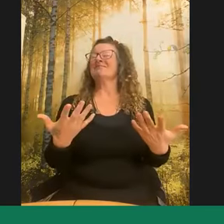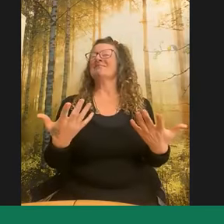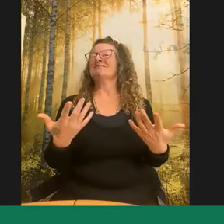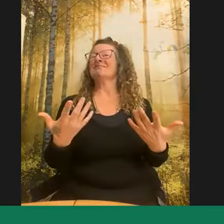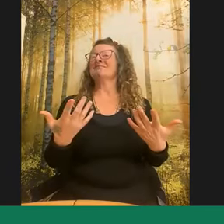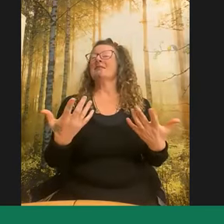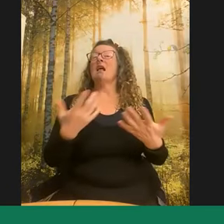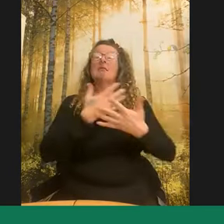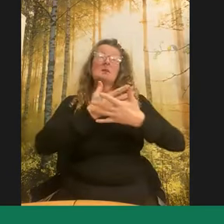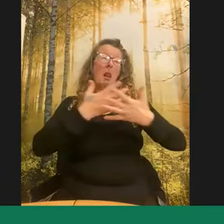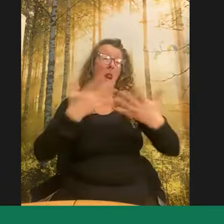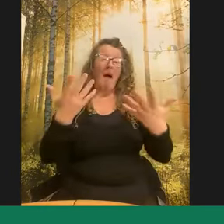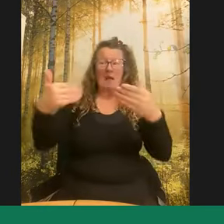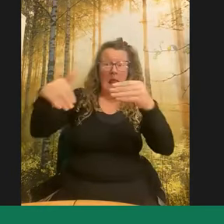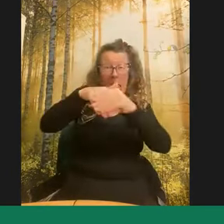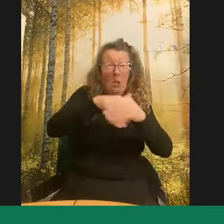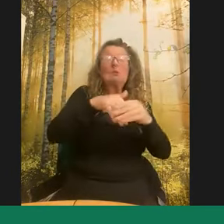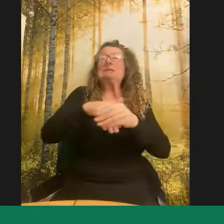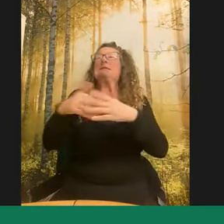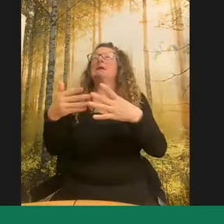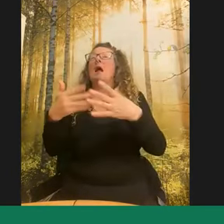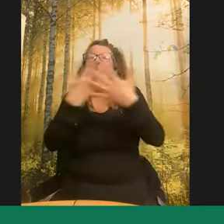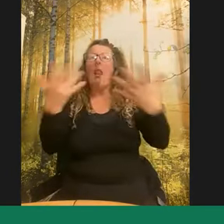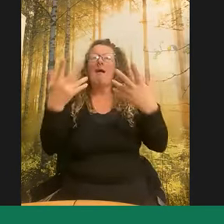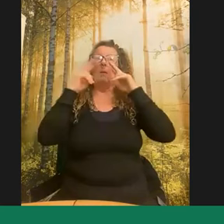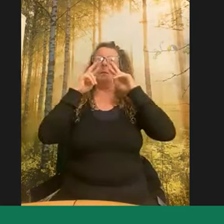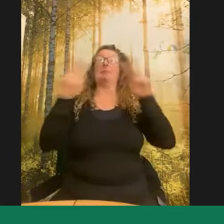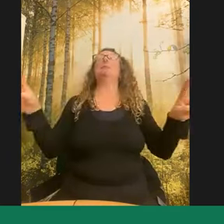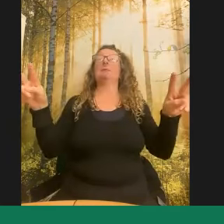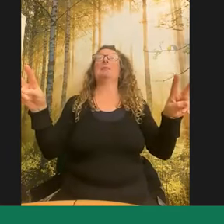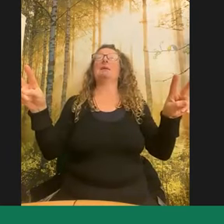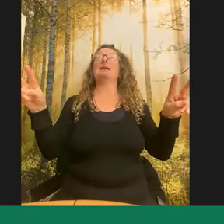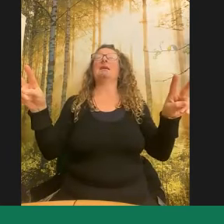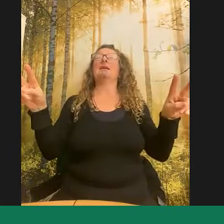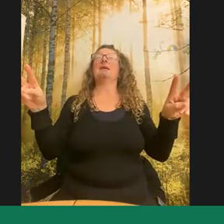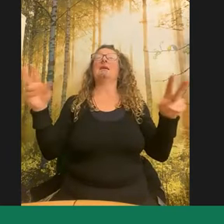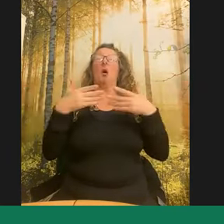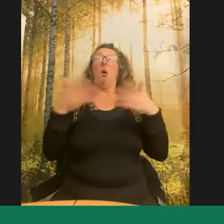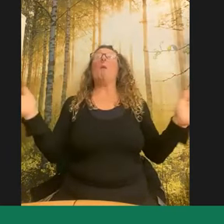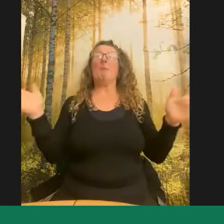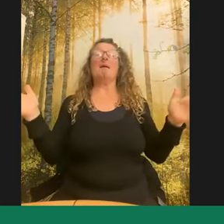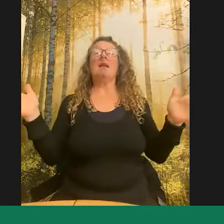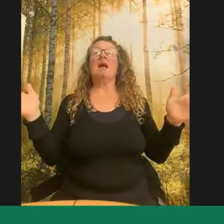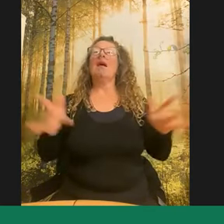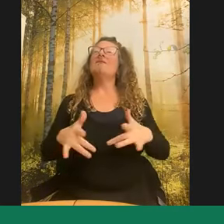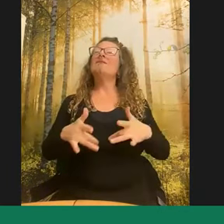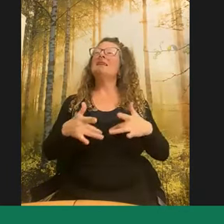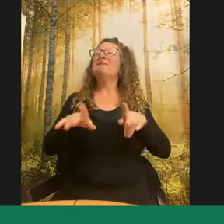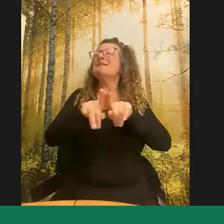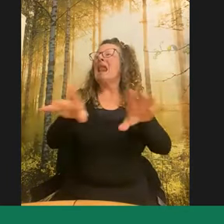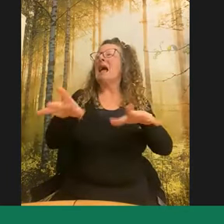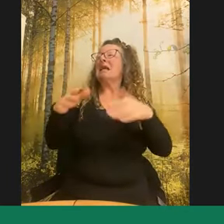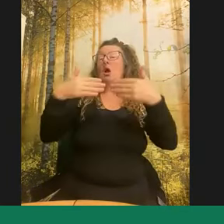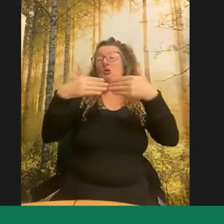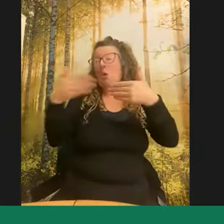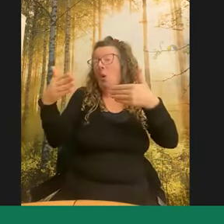of inclusivity and a lot of exposure and a lot of visibility, and a lot of, which feels like a lot of doors opening and a lot of